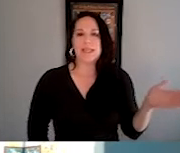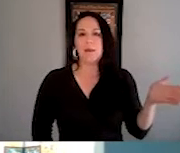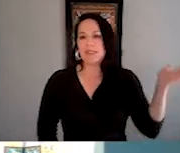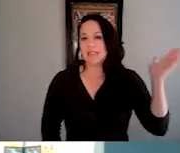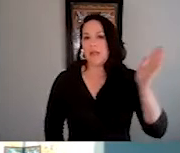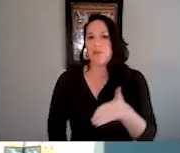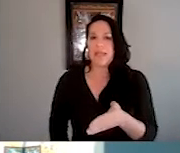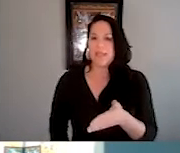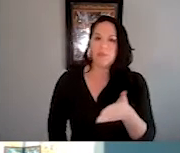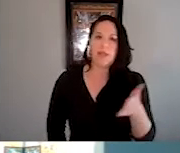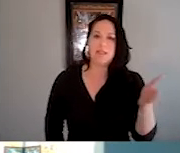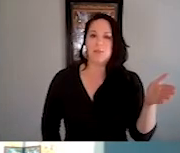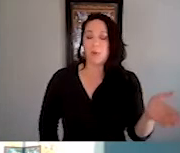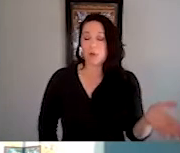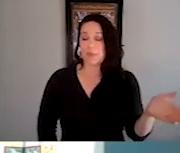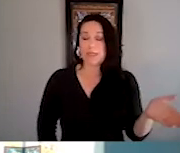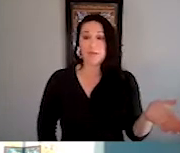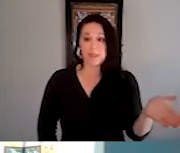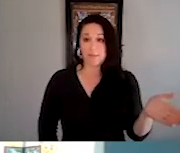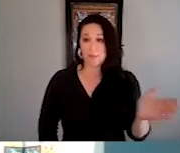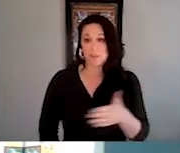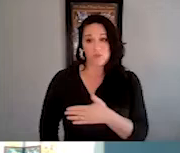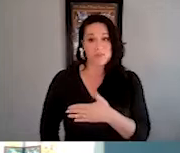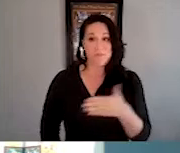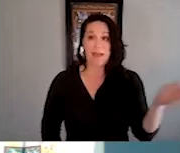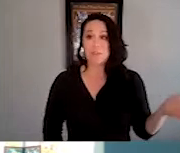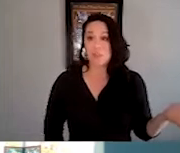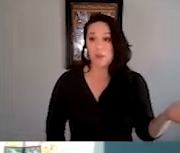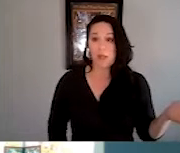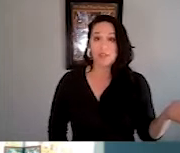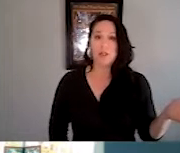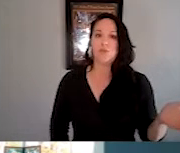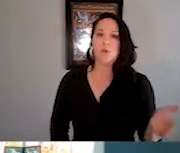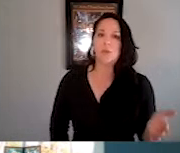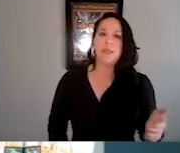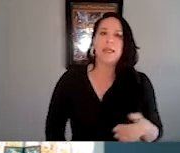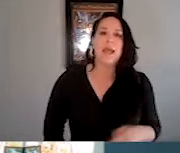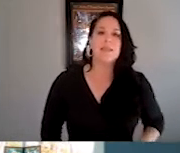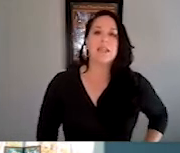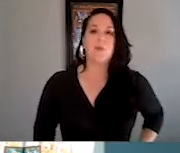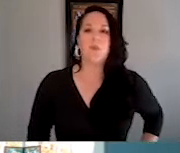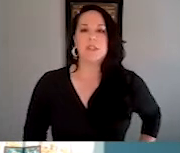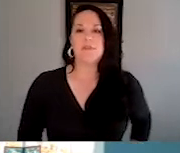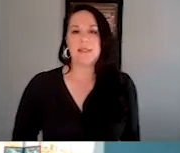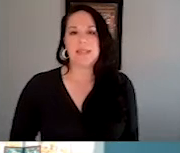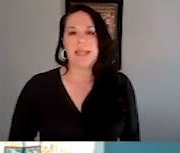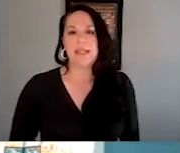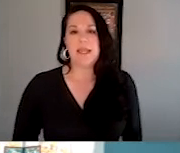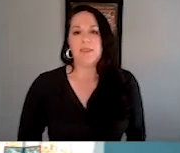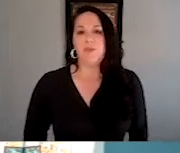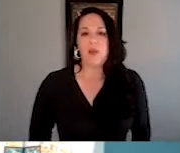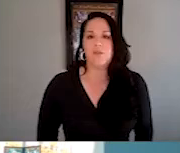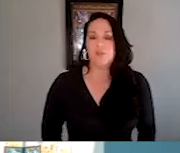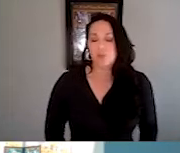stores were selling gummies and other candies products in bulk with handwritten labels, so just absolutely no policy or control. And then some reports of